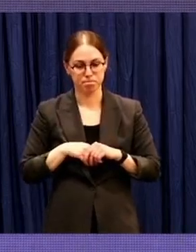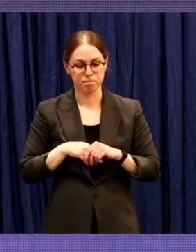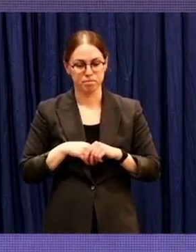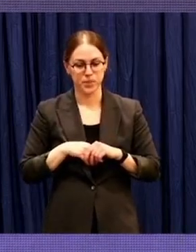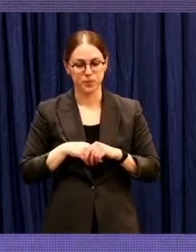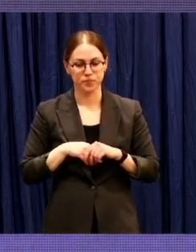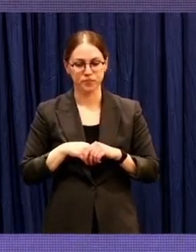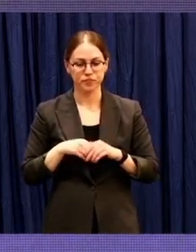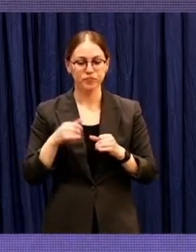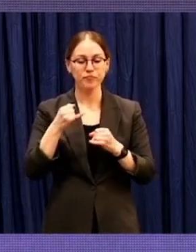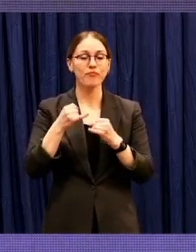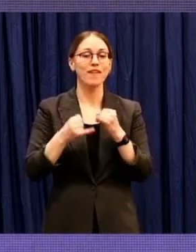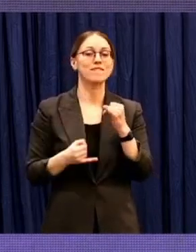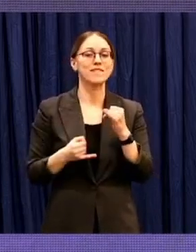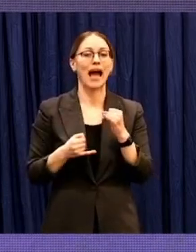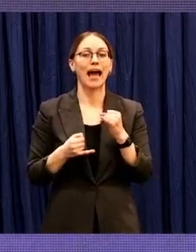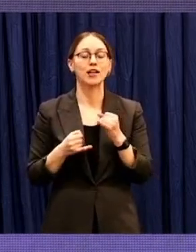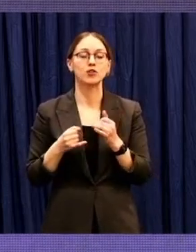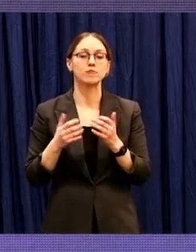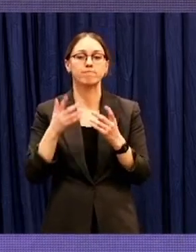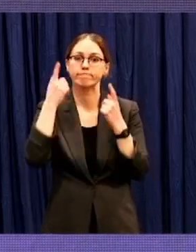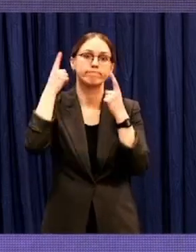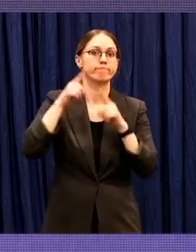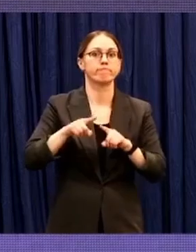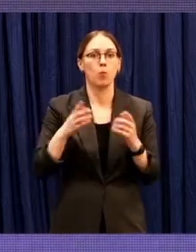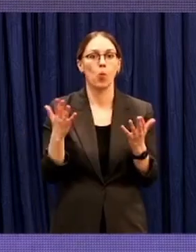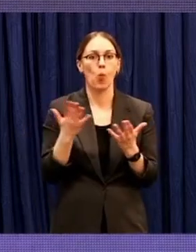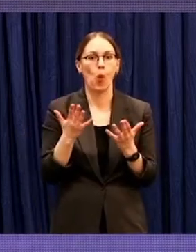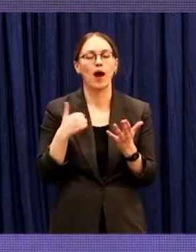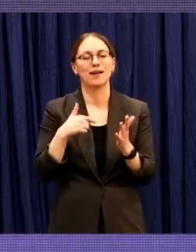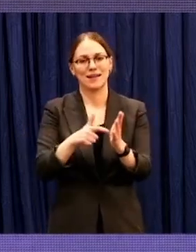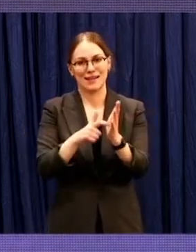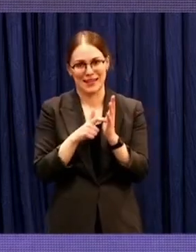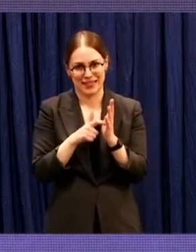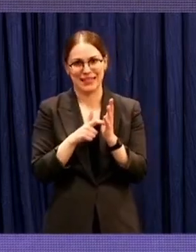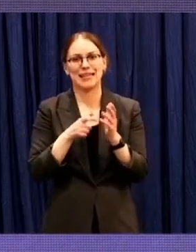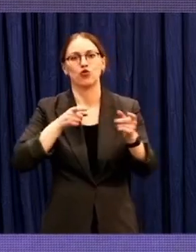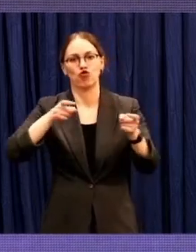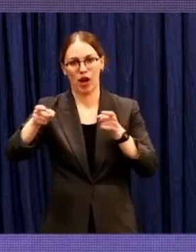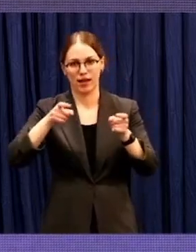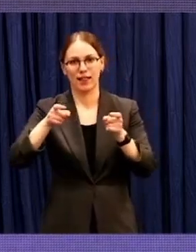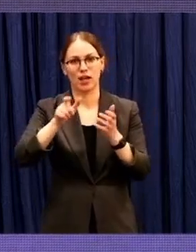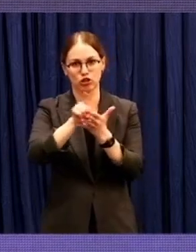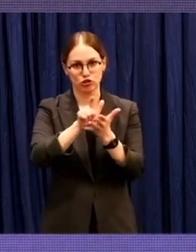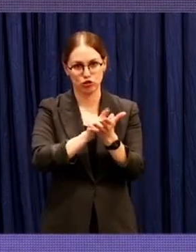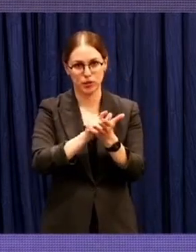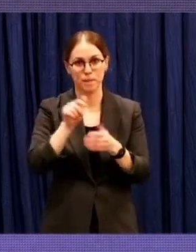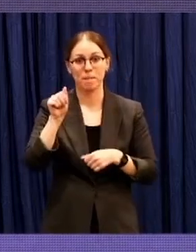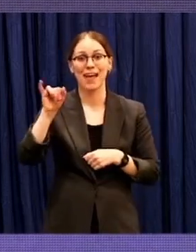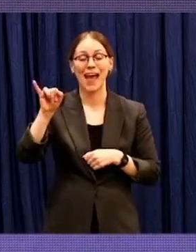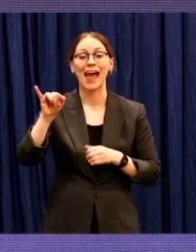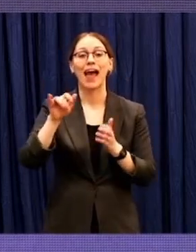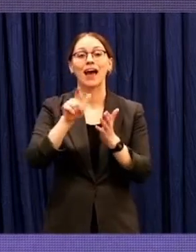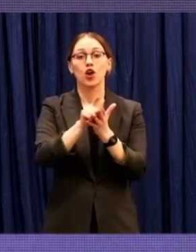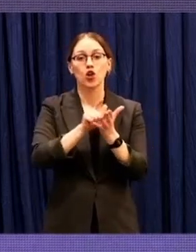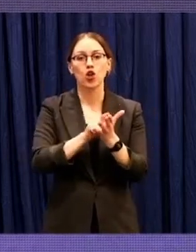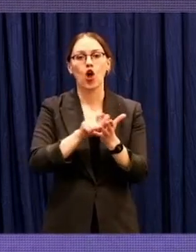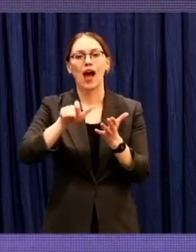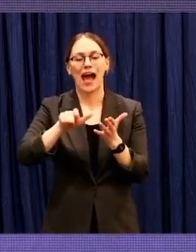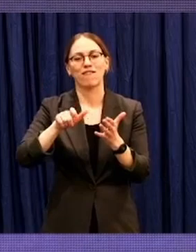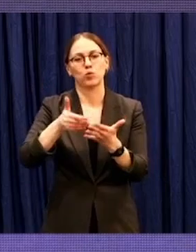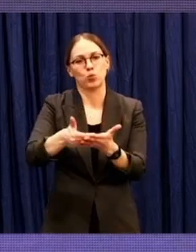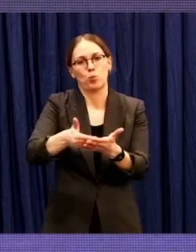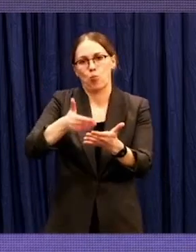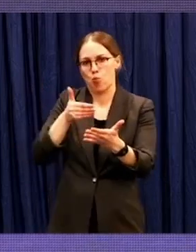A final area of consensus was the need for regulations, that AI regulations need to be written proactively, informed